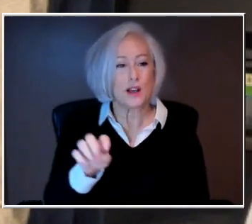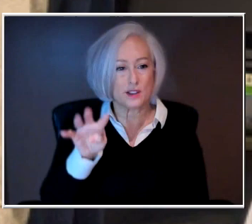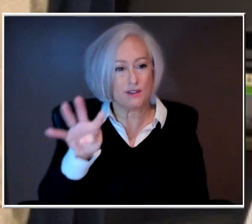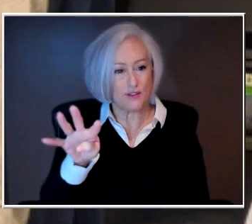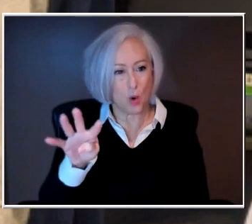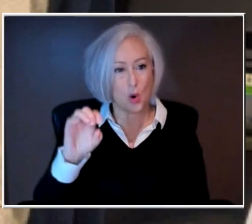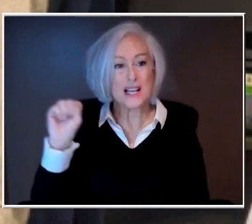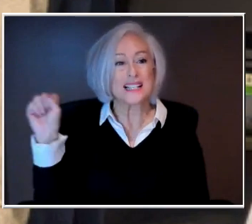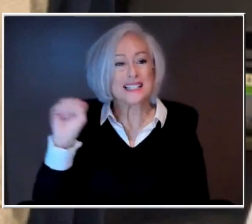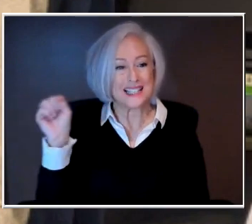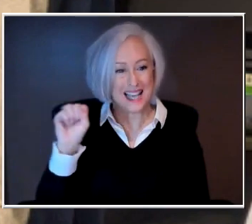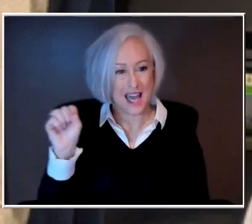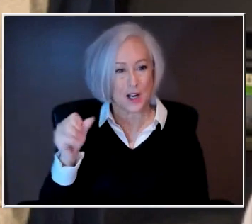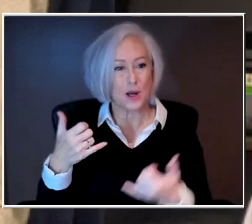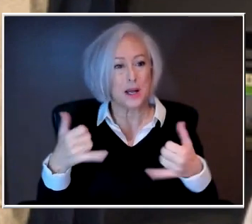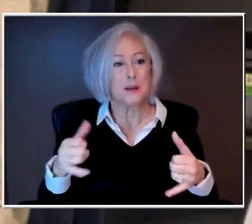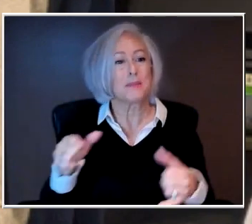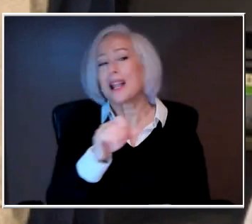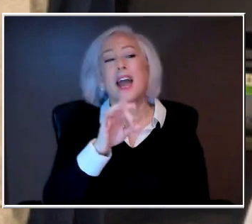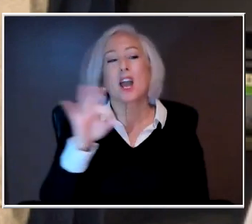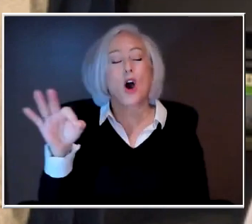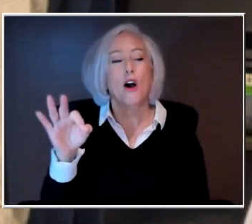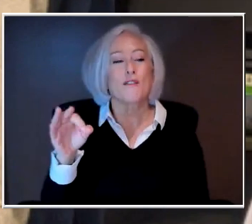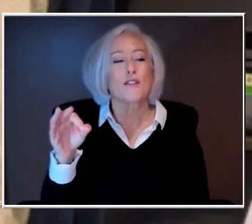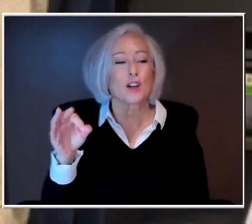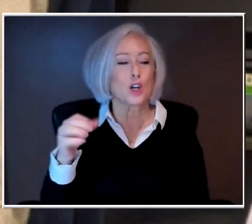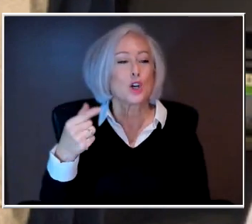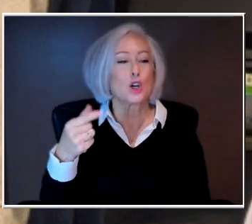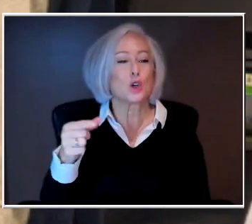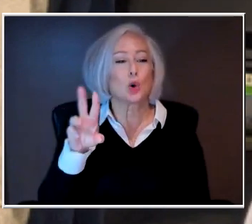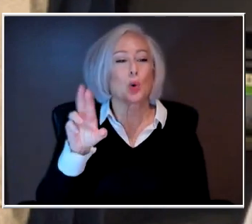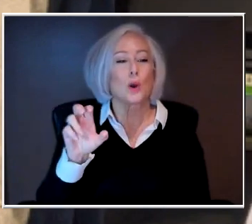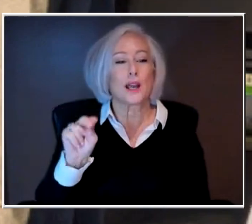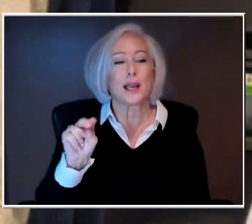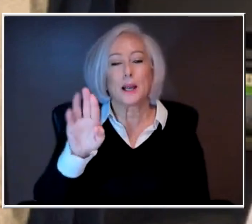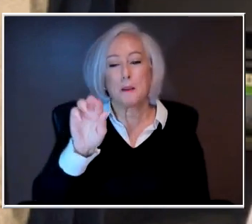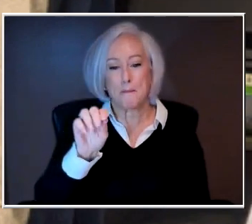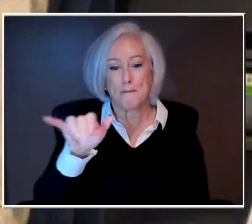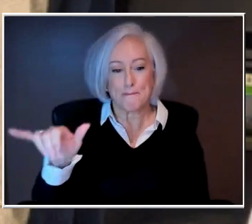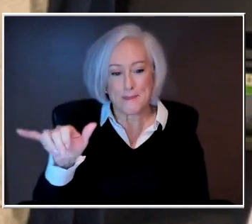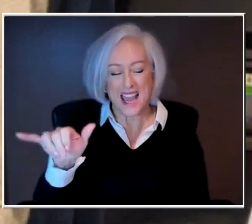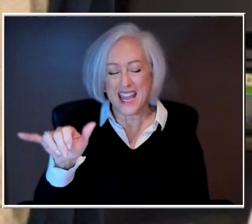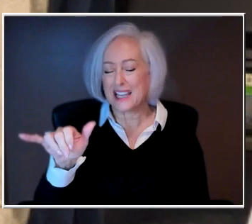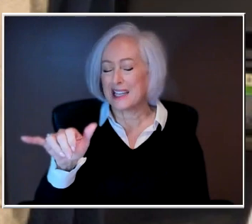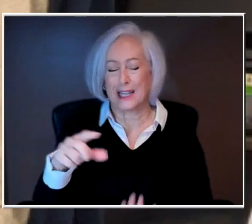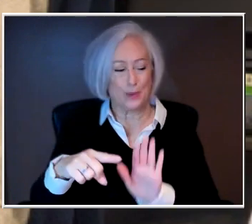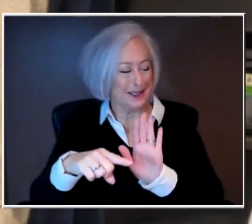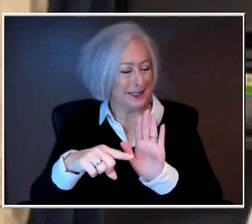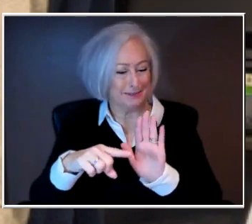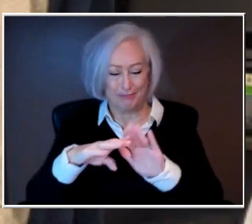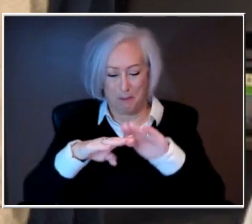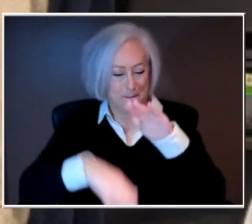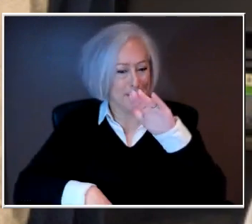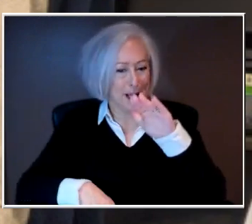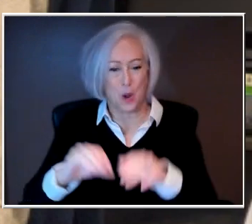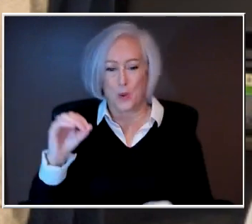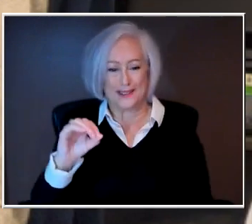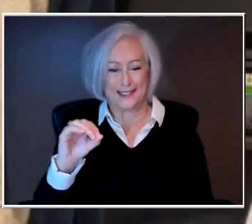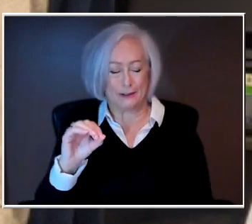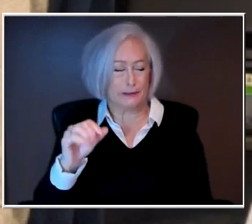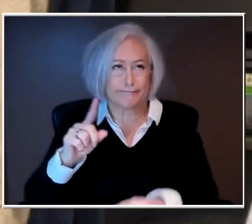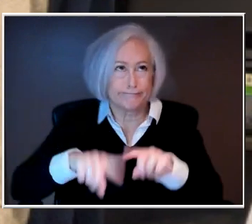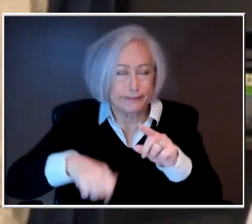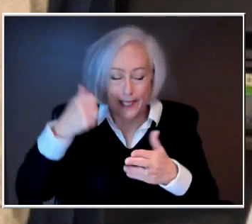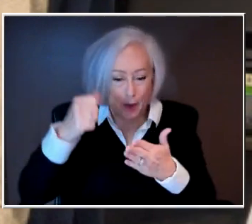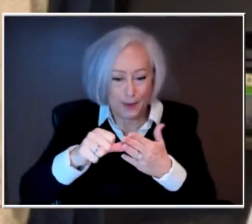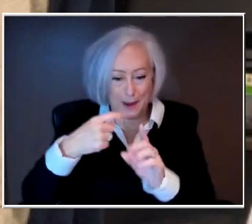playing a playoff game in Green Bay. Was well minus below zero. I don't remember the exact temperature, but I remember